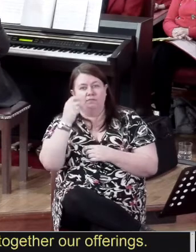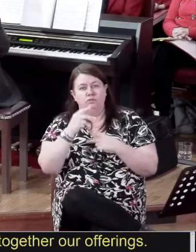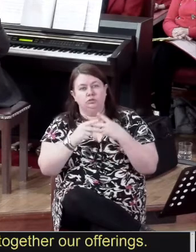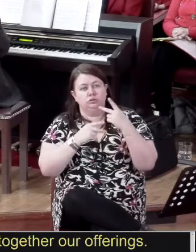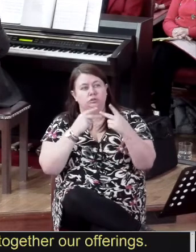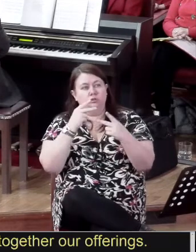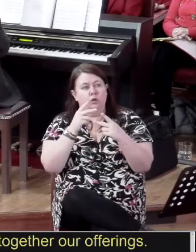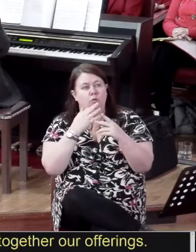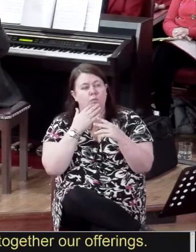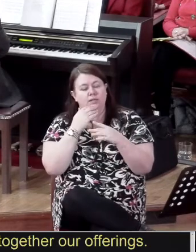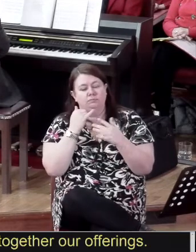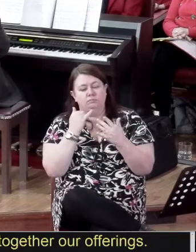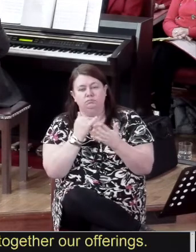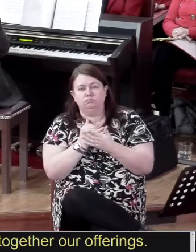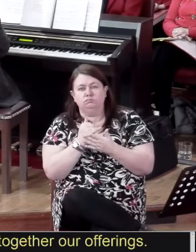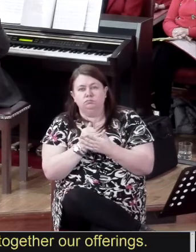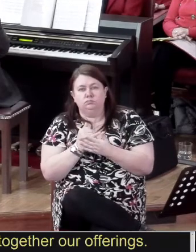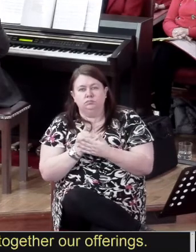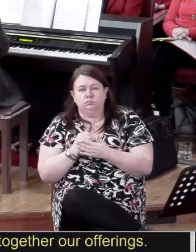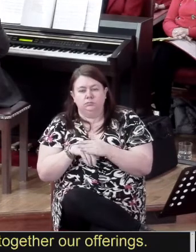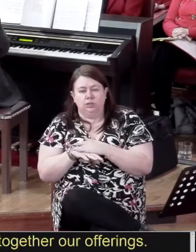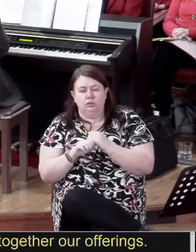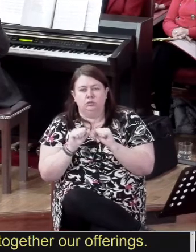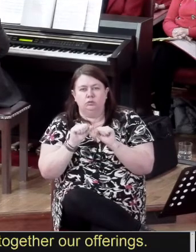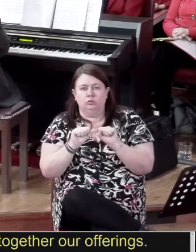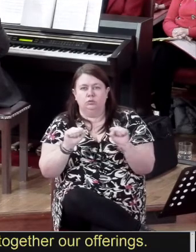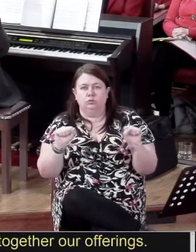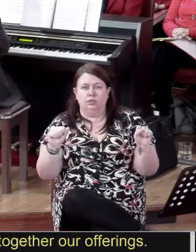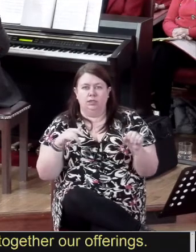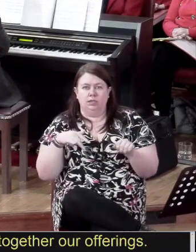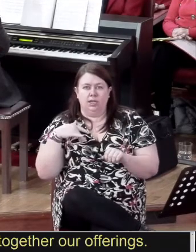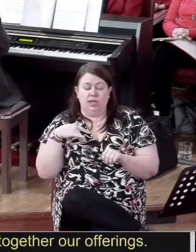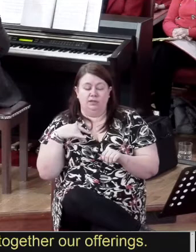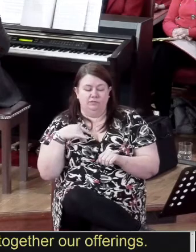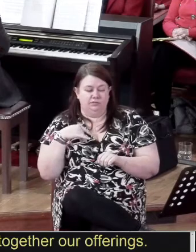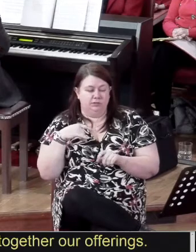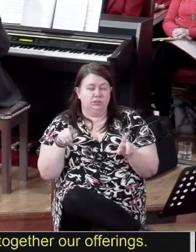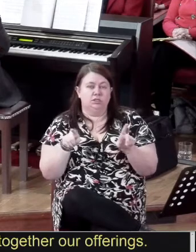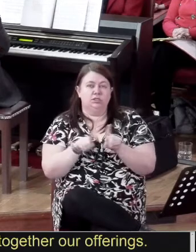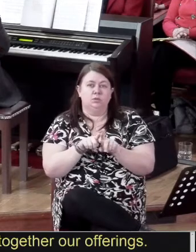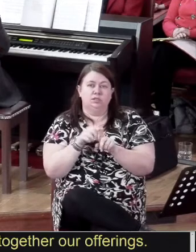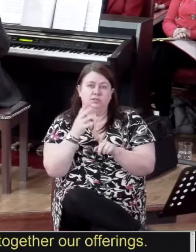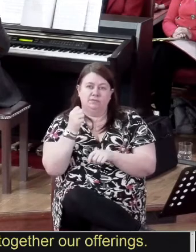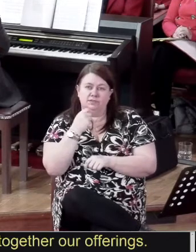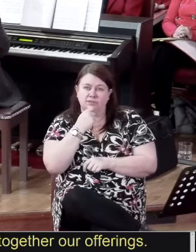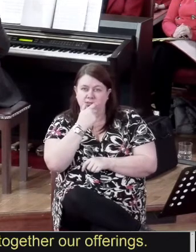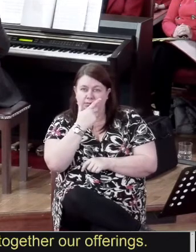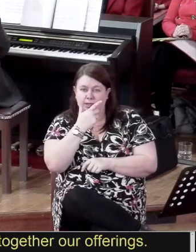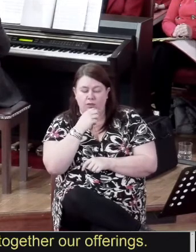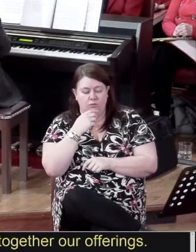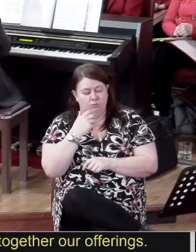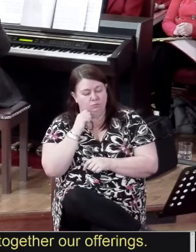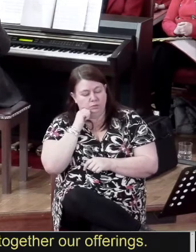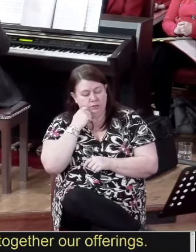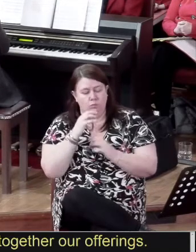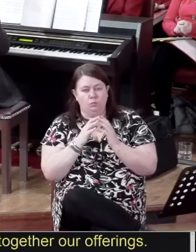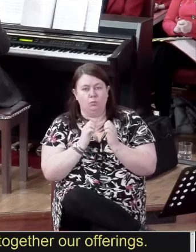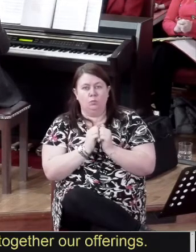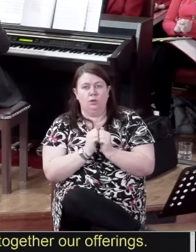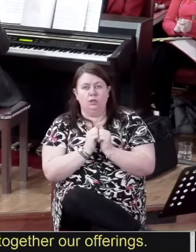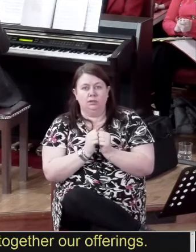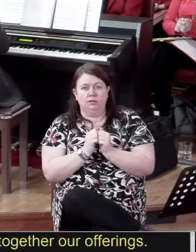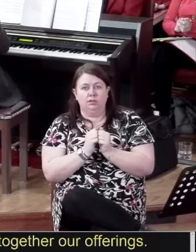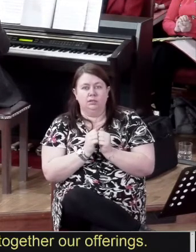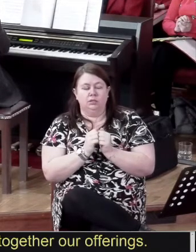going wrong. Where there is love, there is a smile to make all things seem more worthwhile. Where there is love, there's quiet